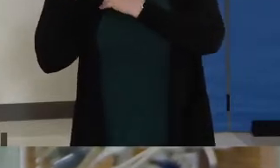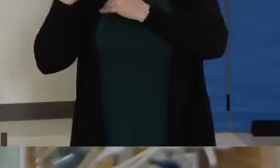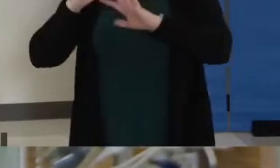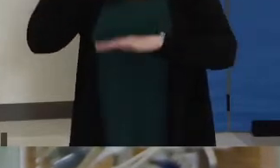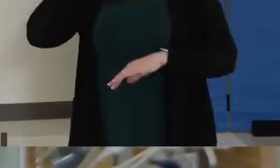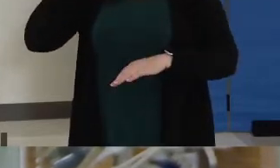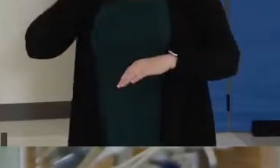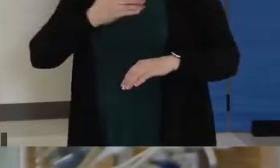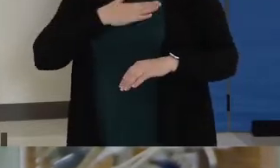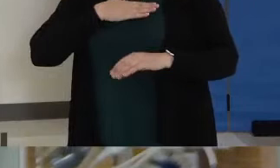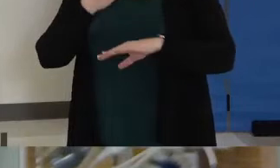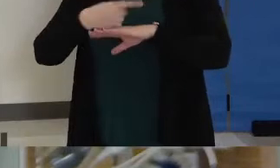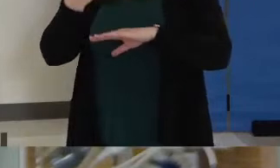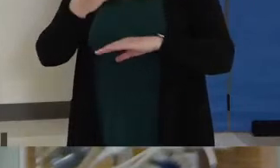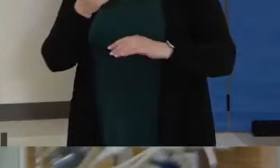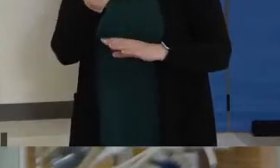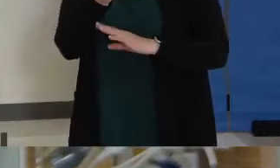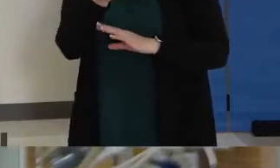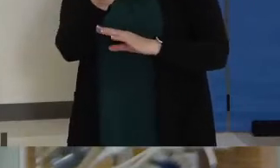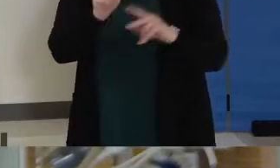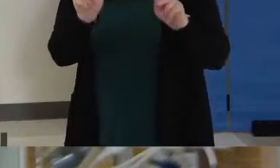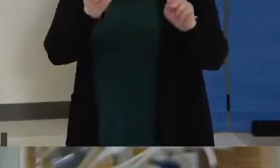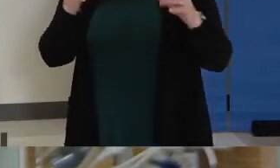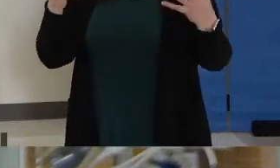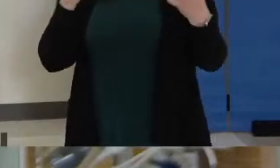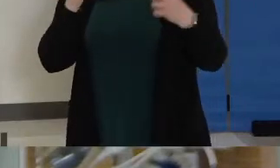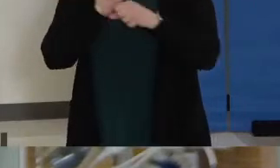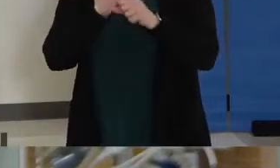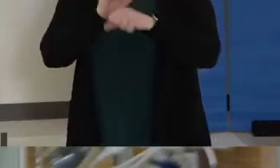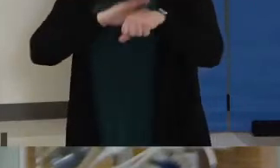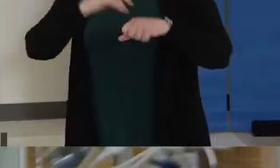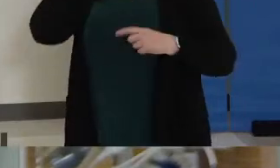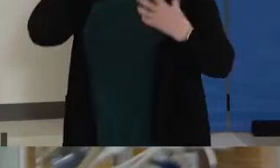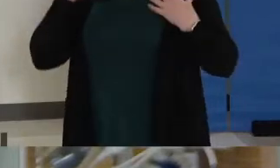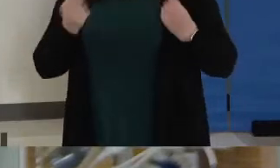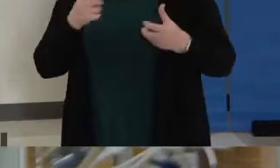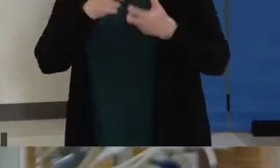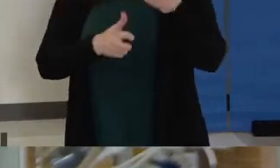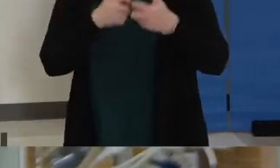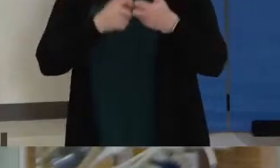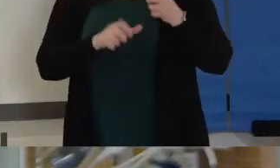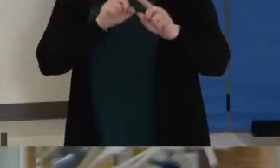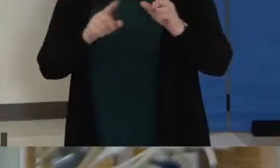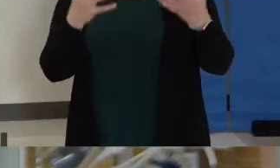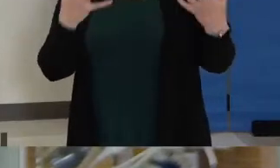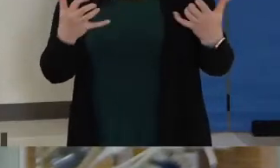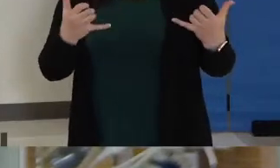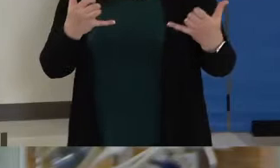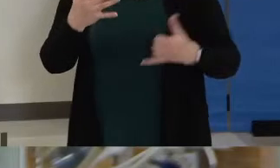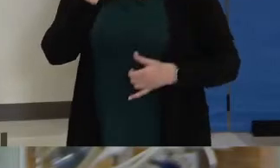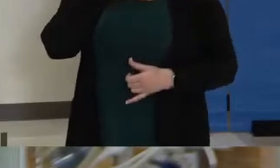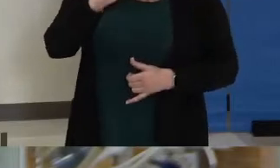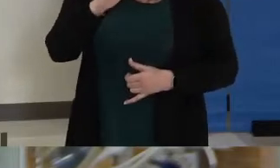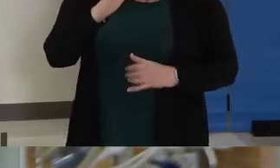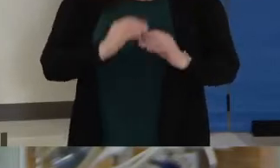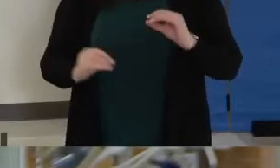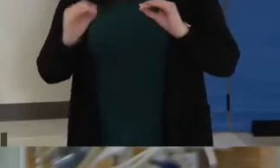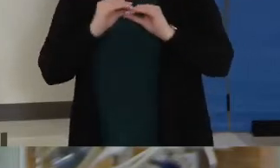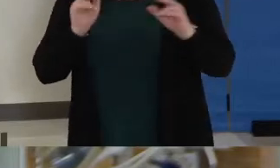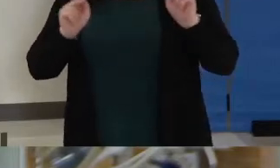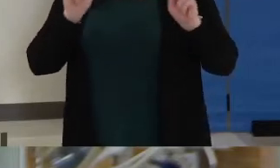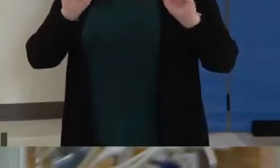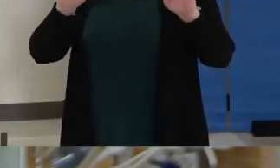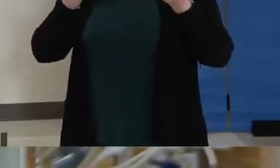there were very few people who wanted to work on mental health issues. Now, fortunately, more people are